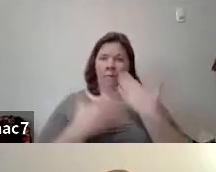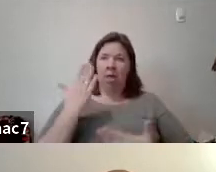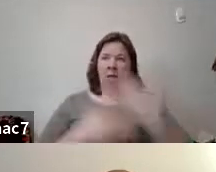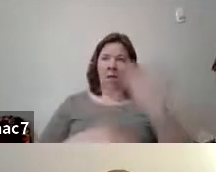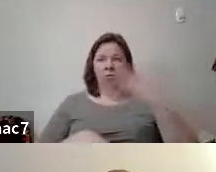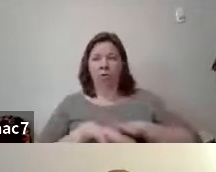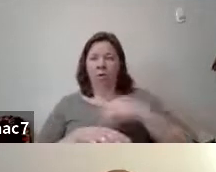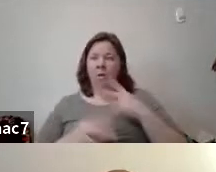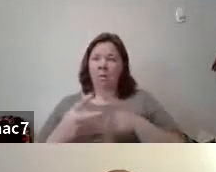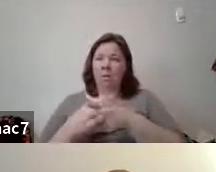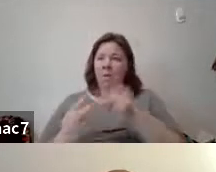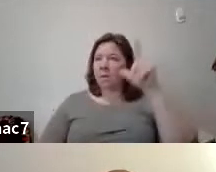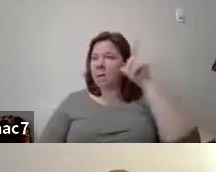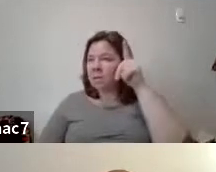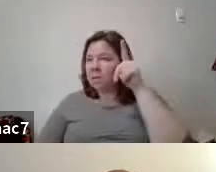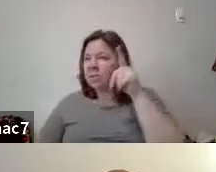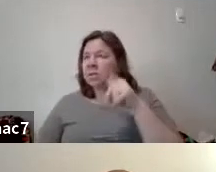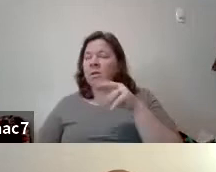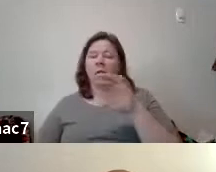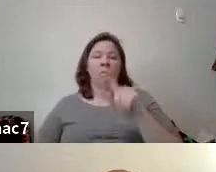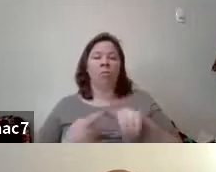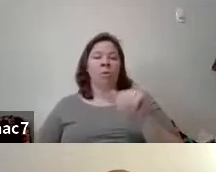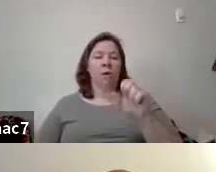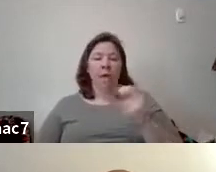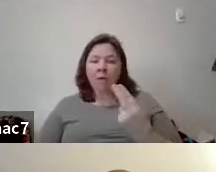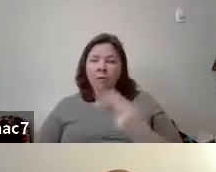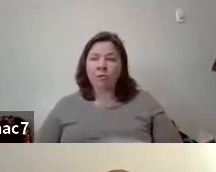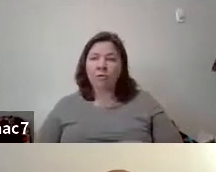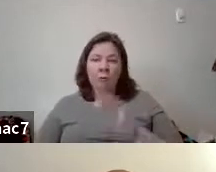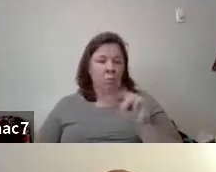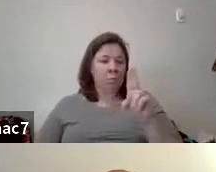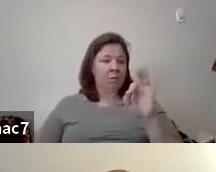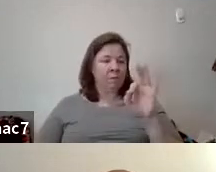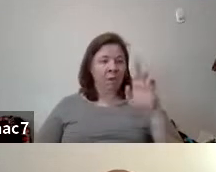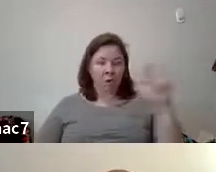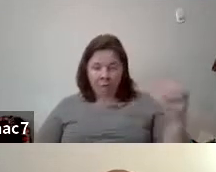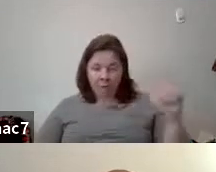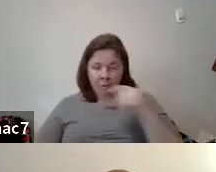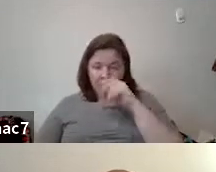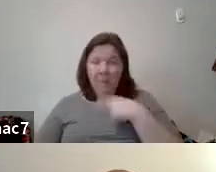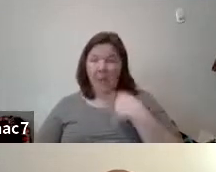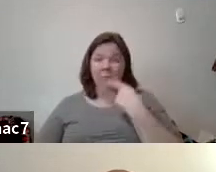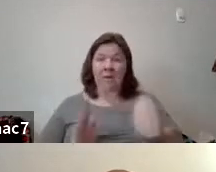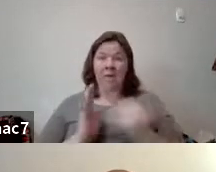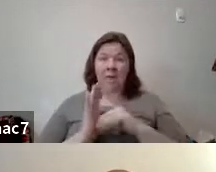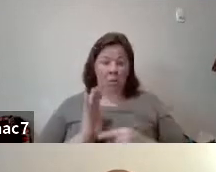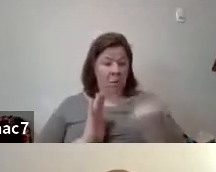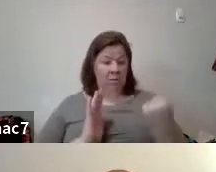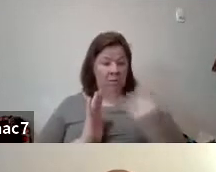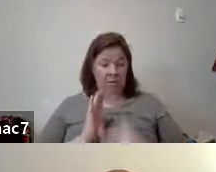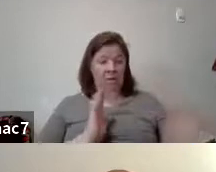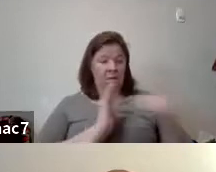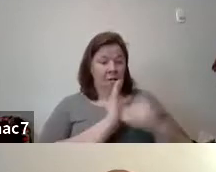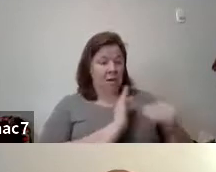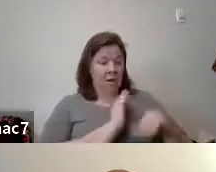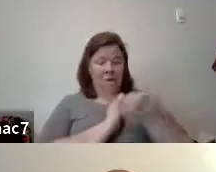in and listening to Ash Mafara. And I say it once and I'll say it again and again and again. This